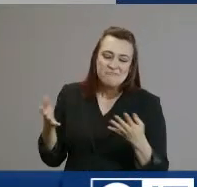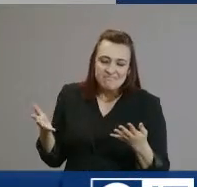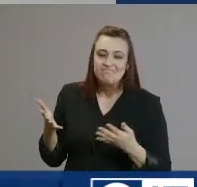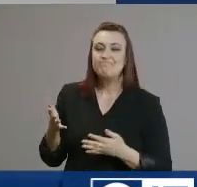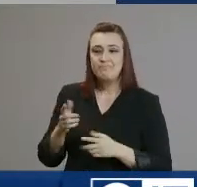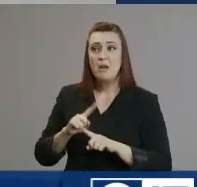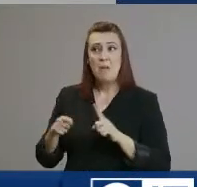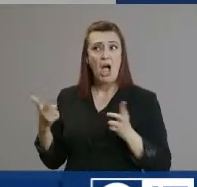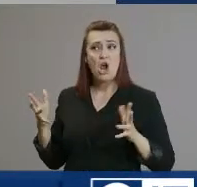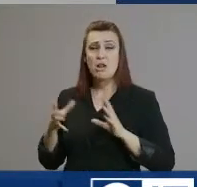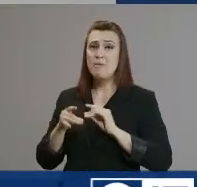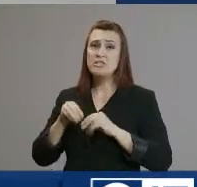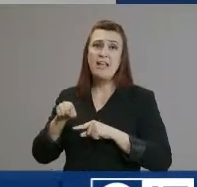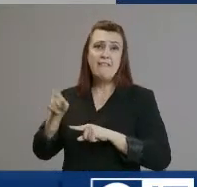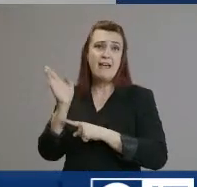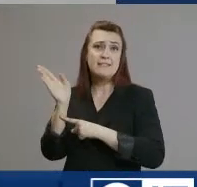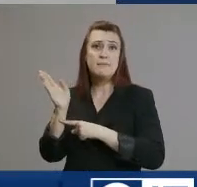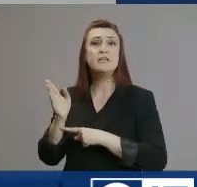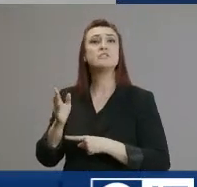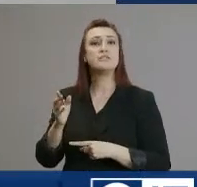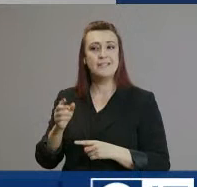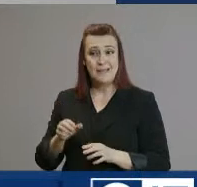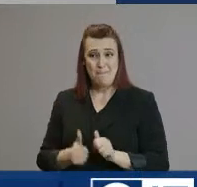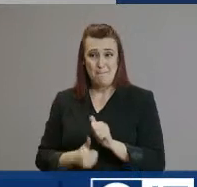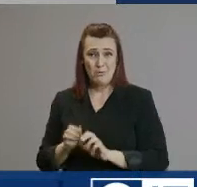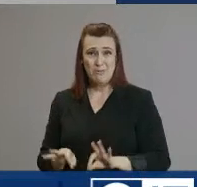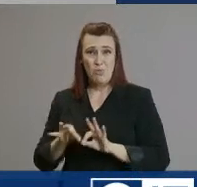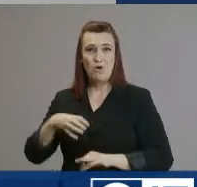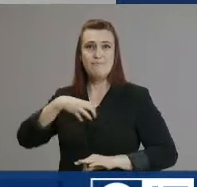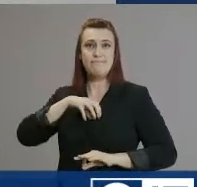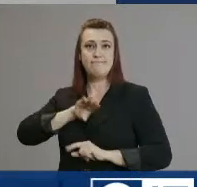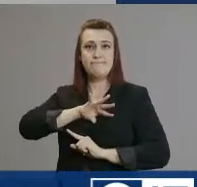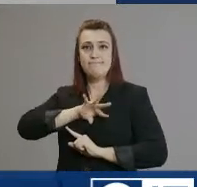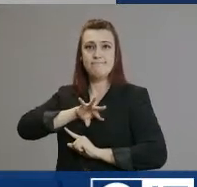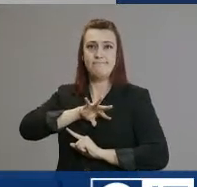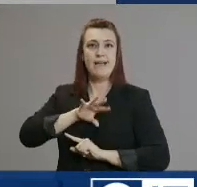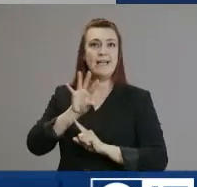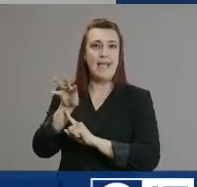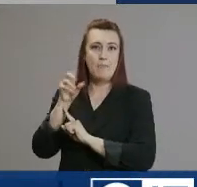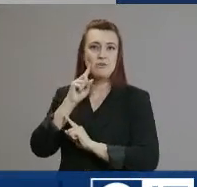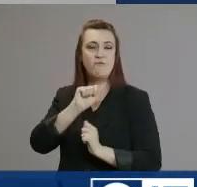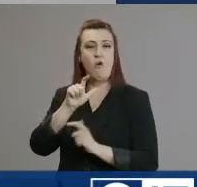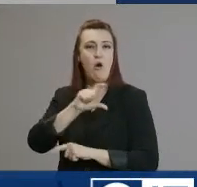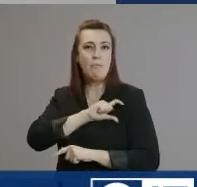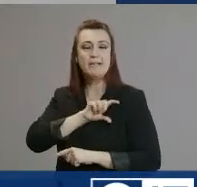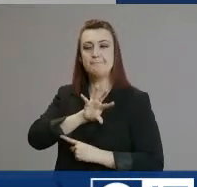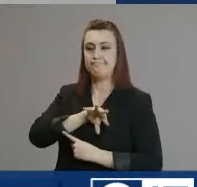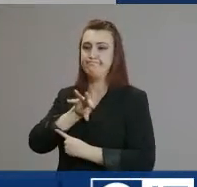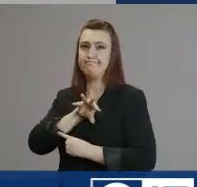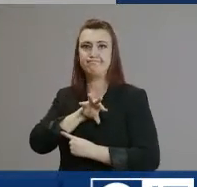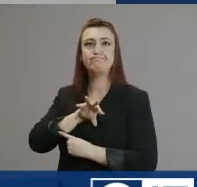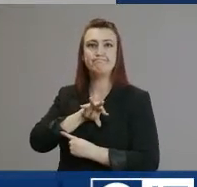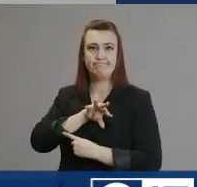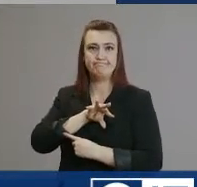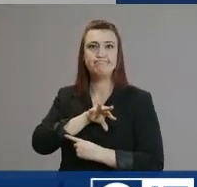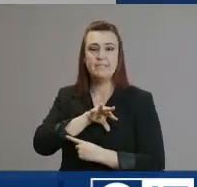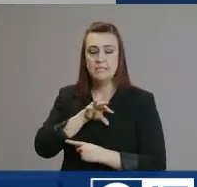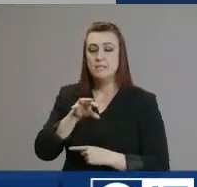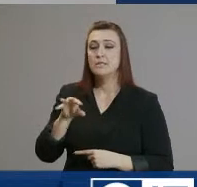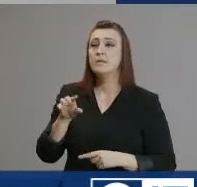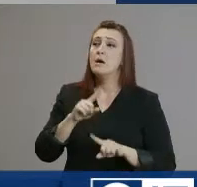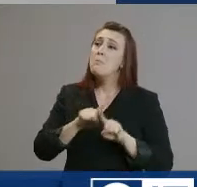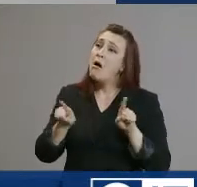body cameras for all of our DPS officers. But there's additional things that we can do around